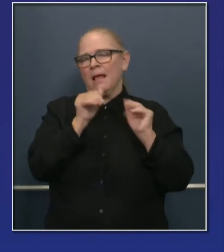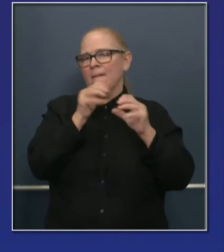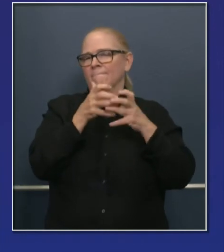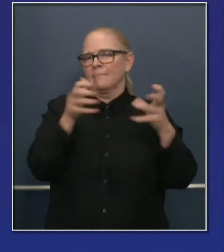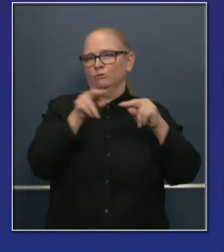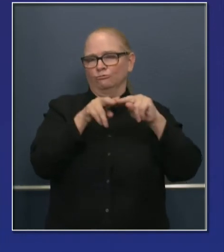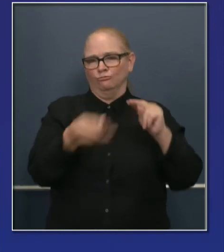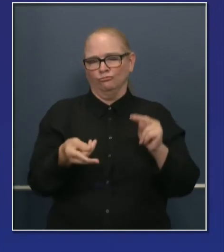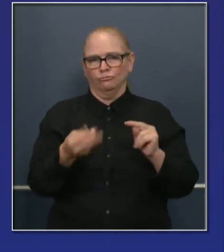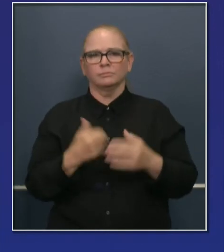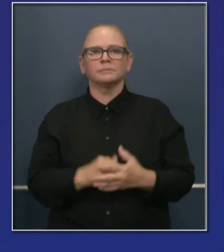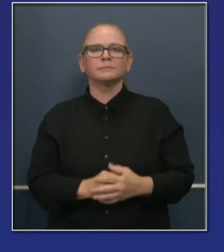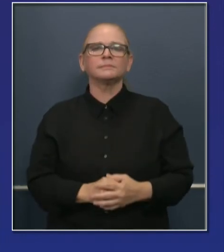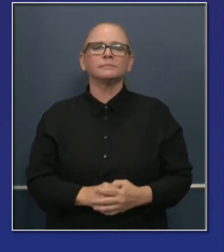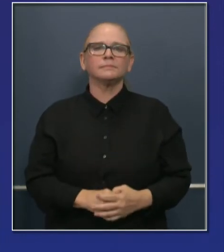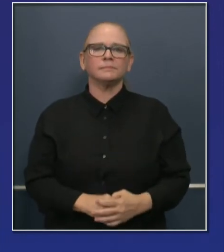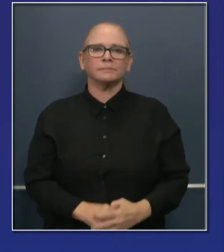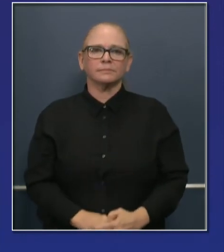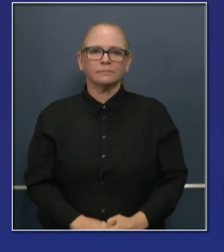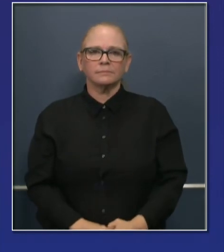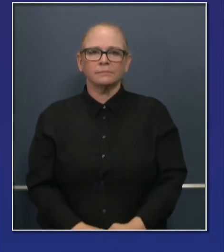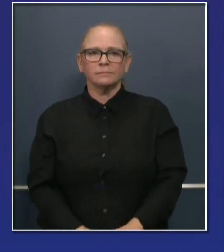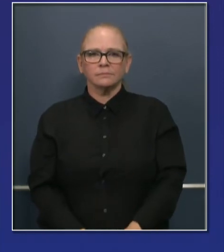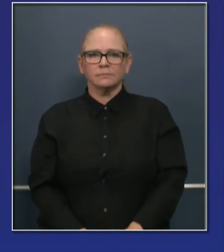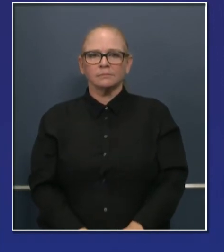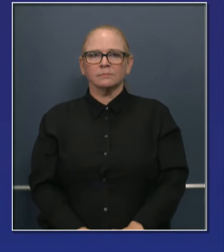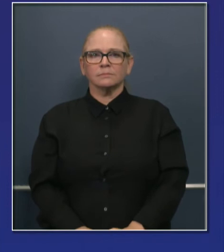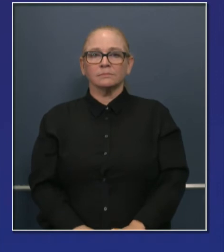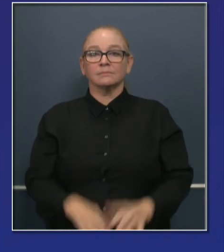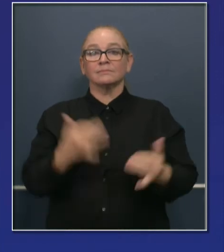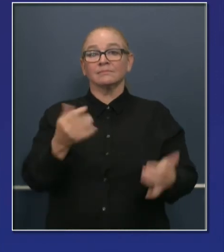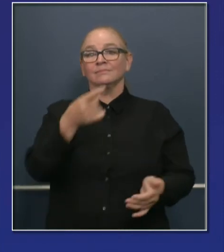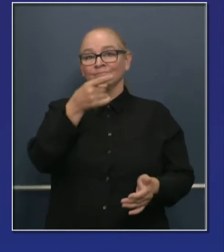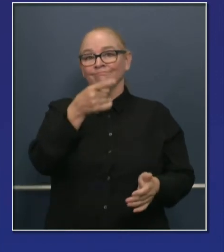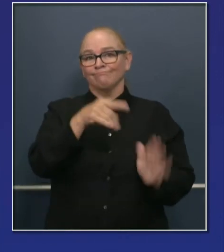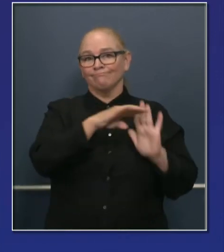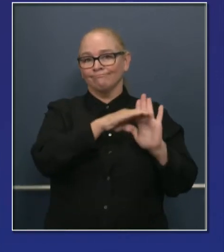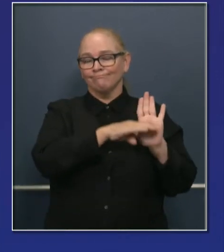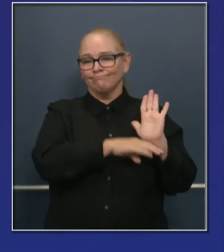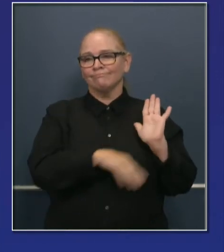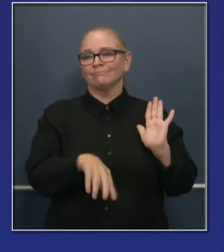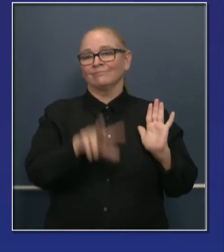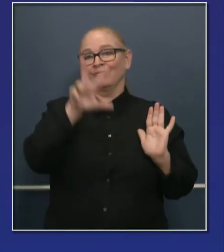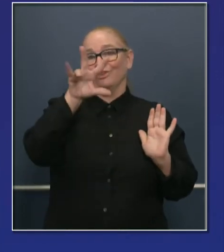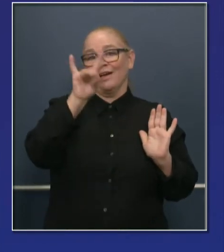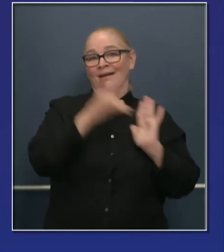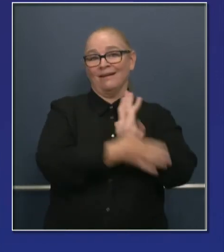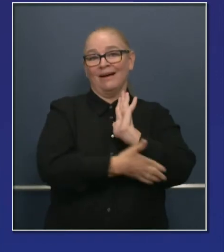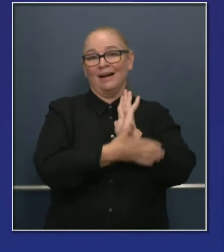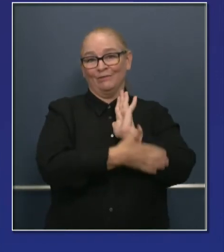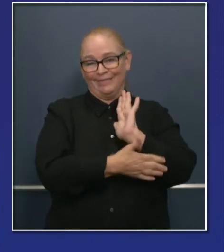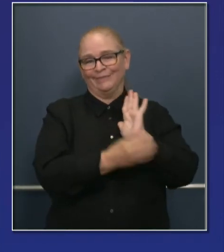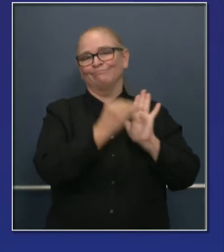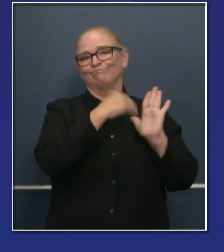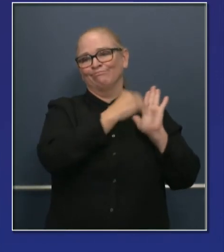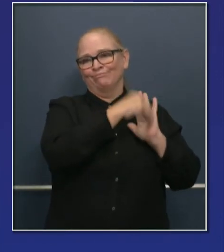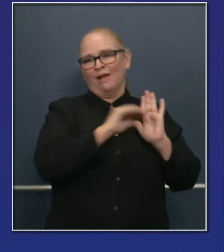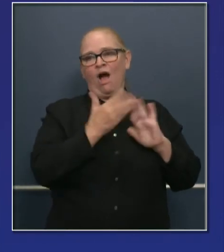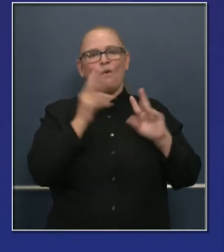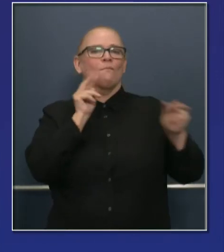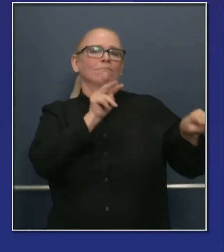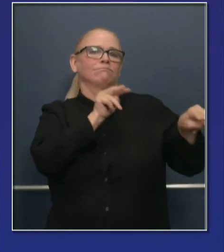period when we presented this slide deck. 38 counties are now on our monitoring list.